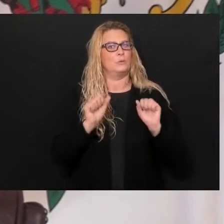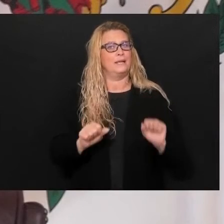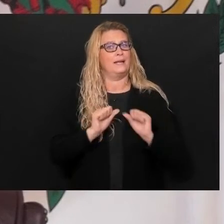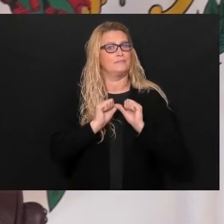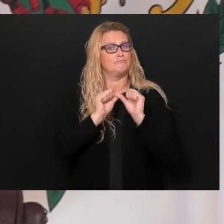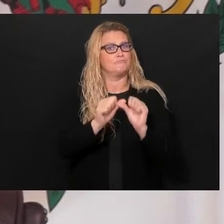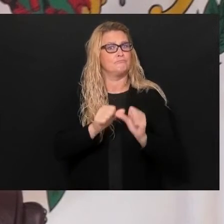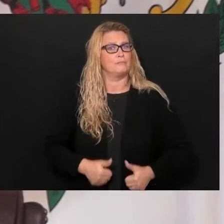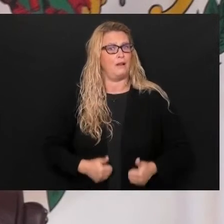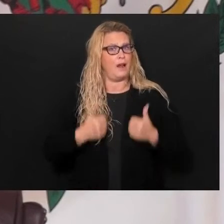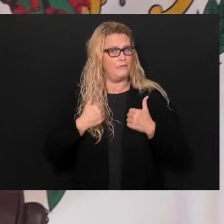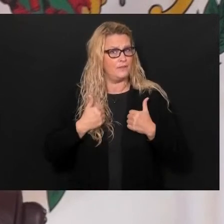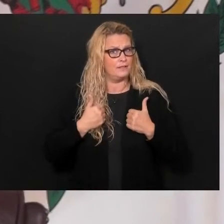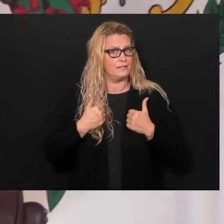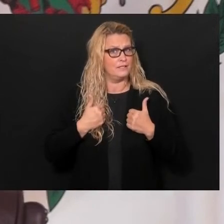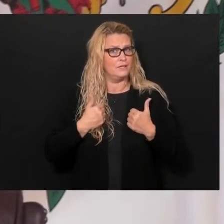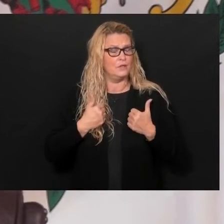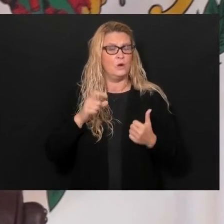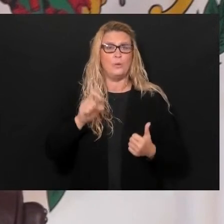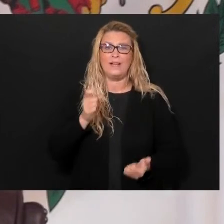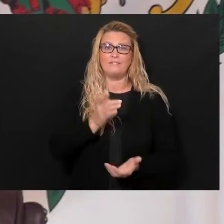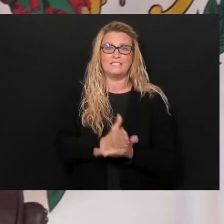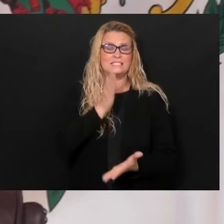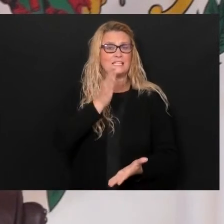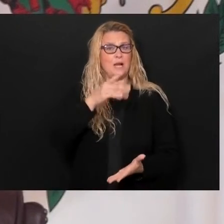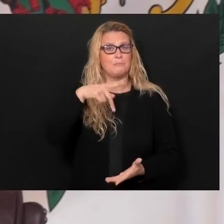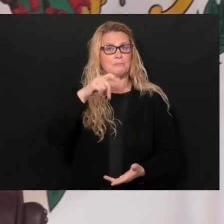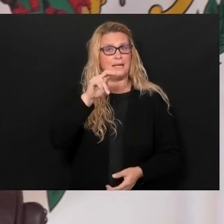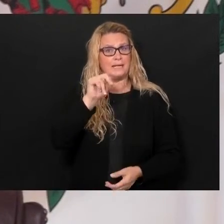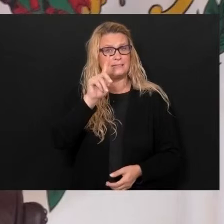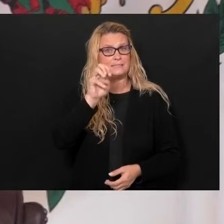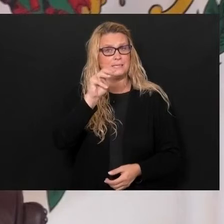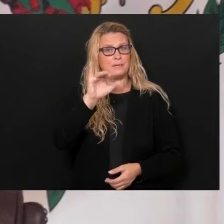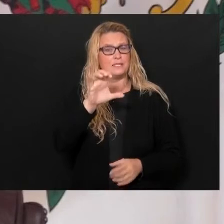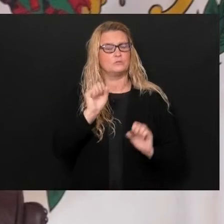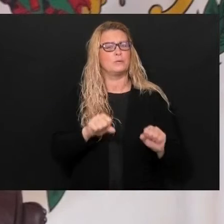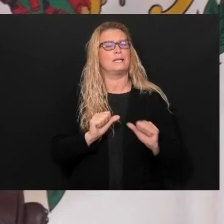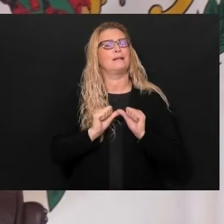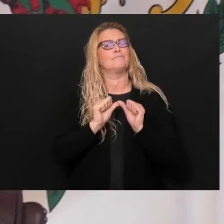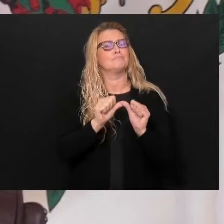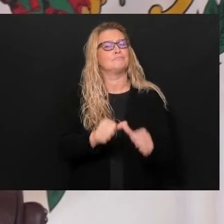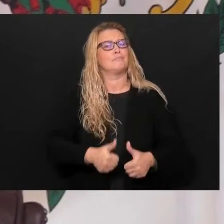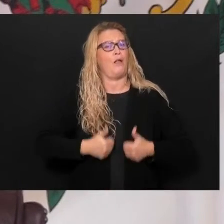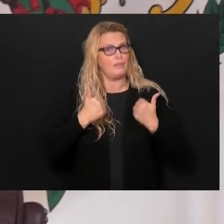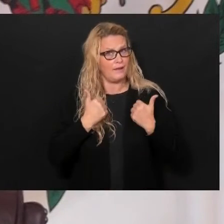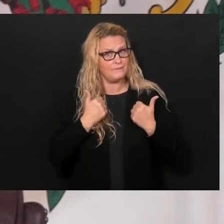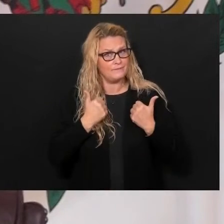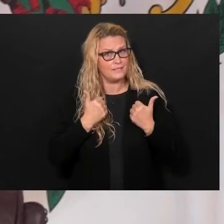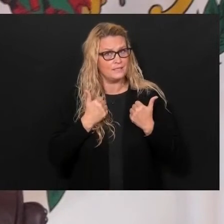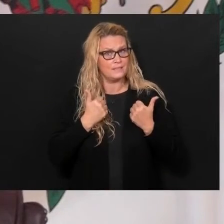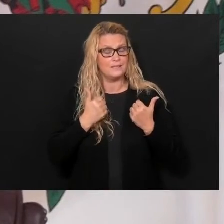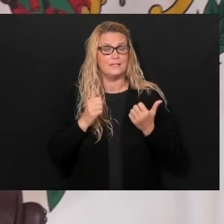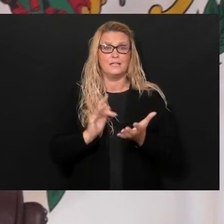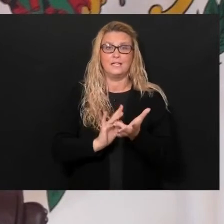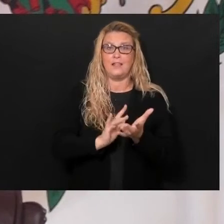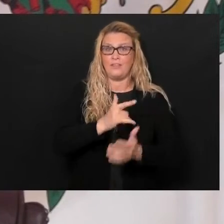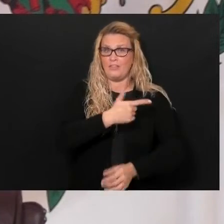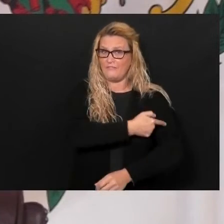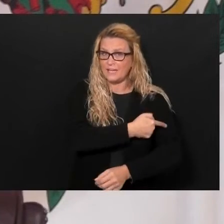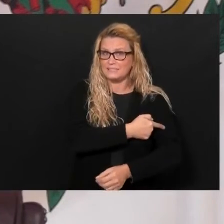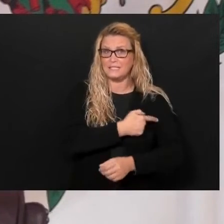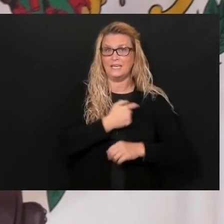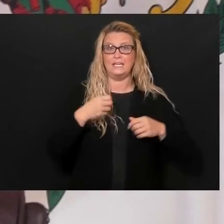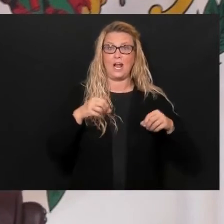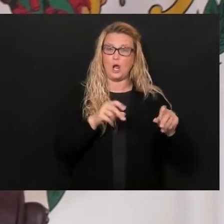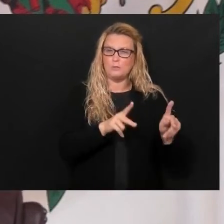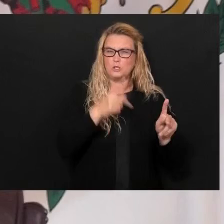got to learn how to stop this pandemic and live. The vaccine is an opportunity for us to